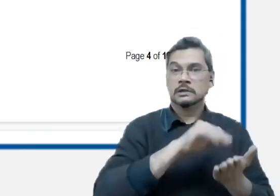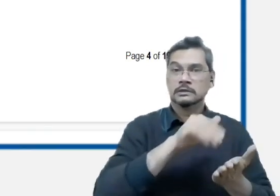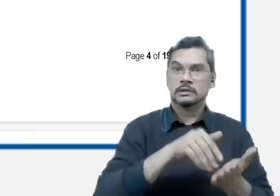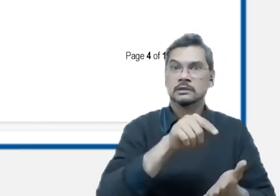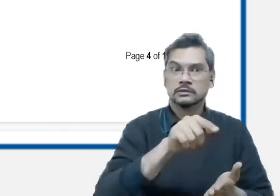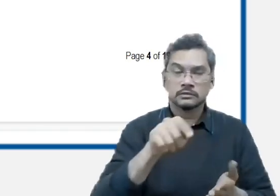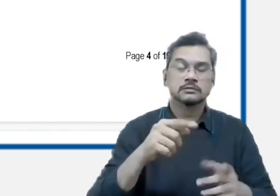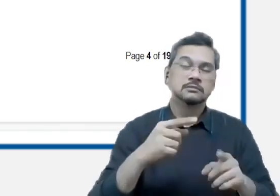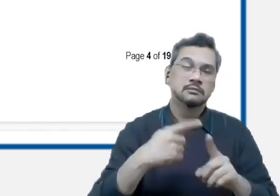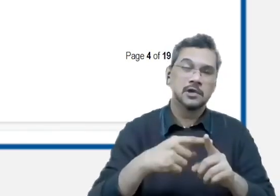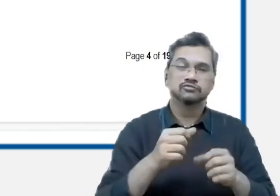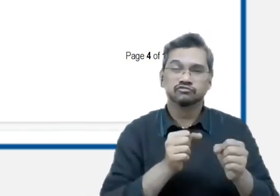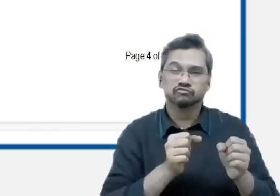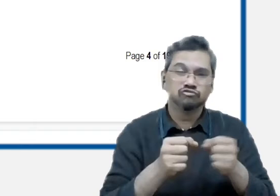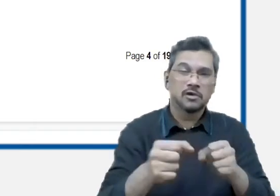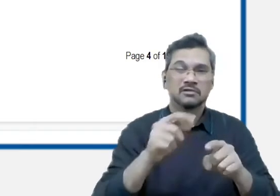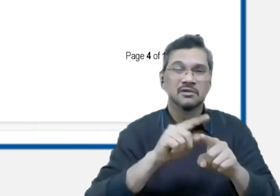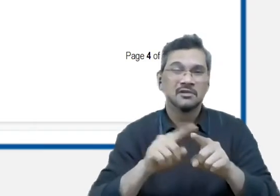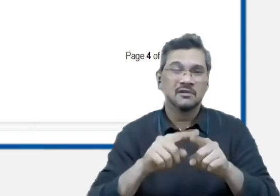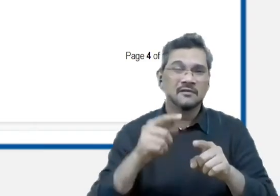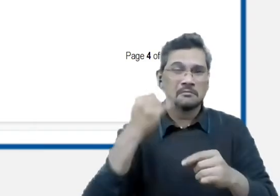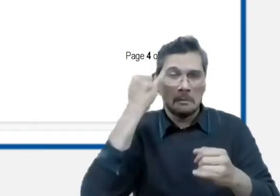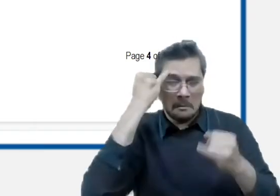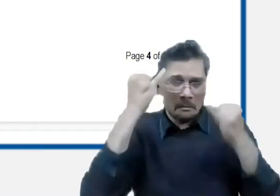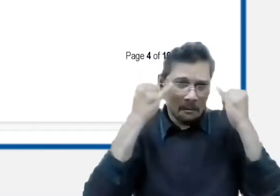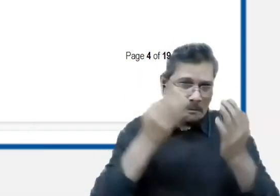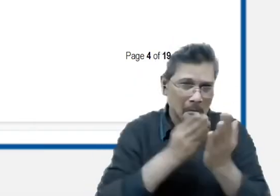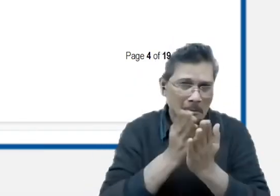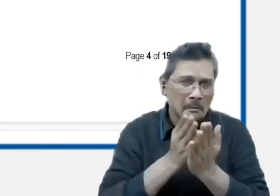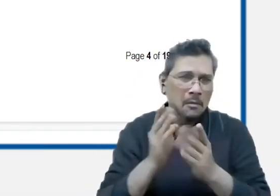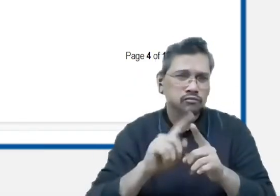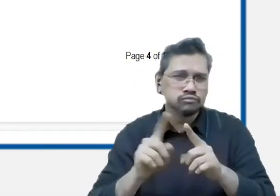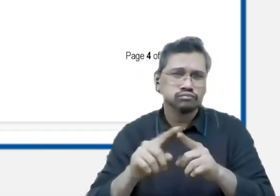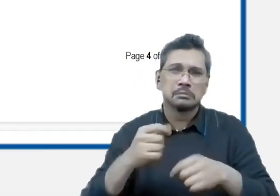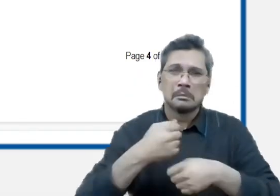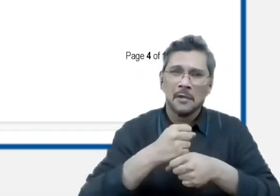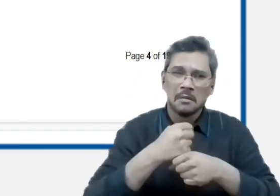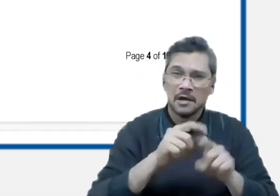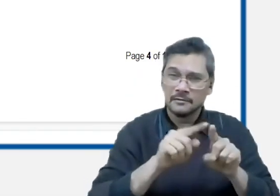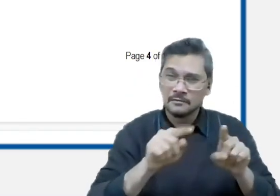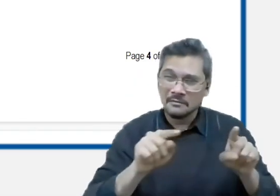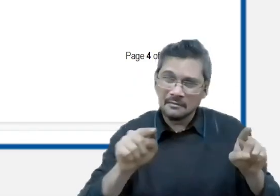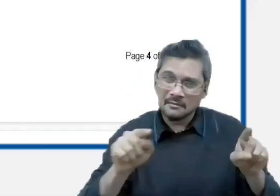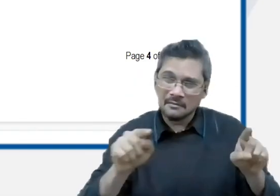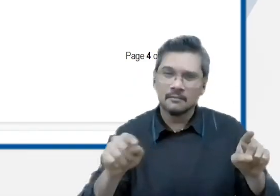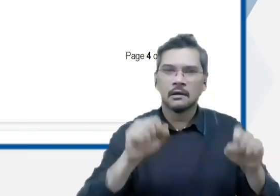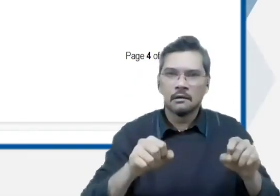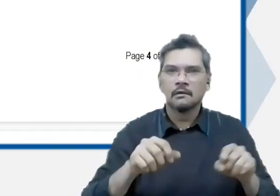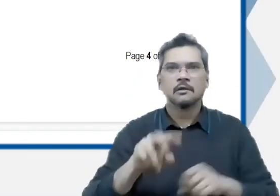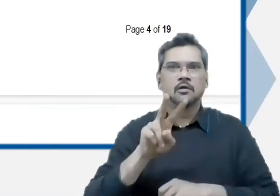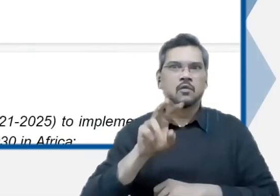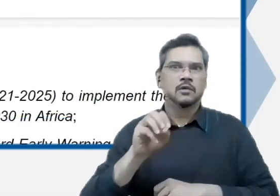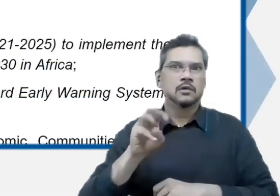reduction as key instruments for the realization of the Agenda 2030 for Sustainable Development and Agenda 2063, the Africa we